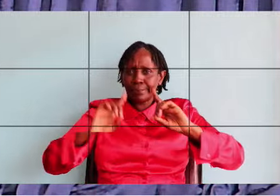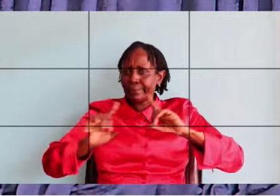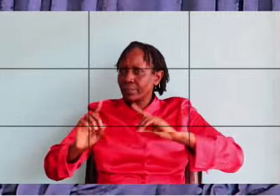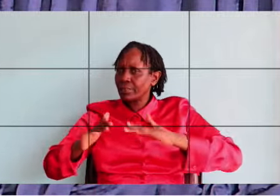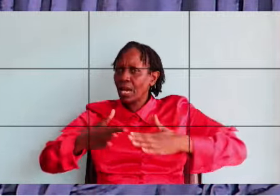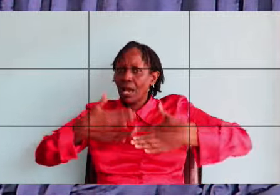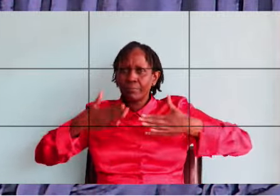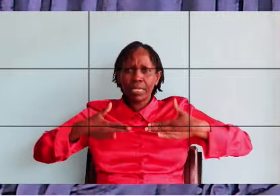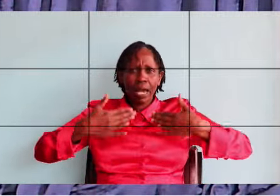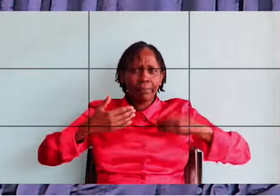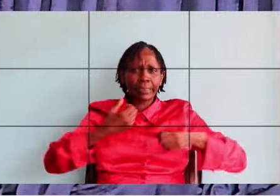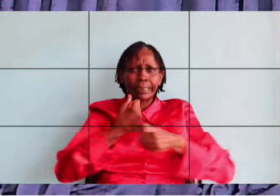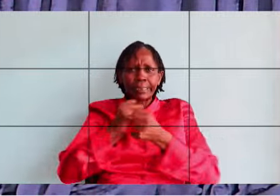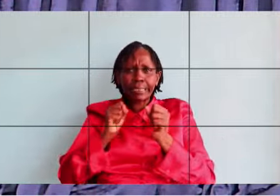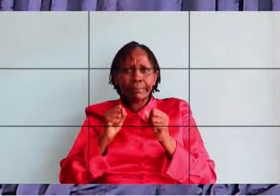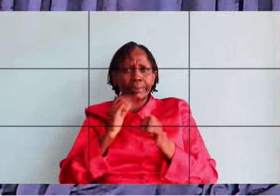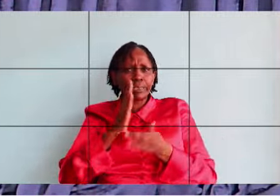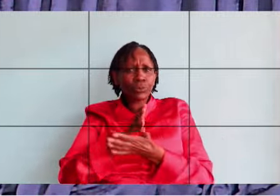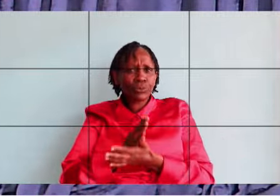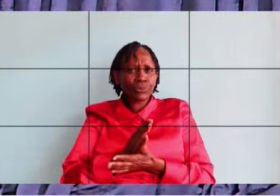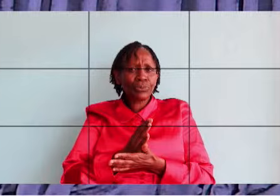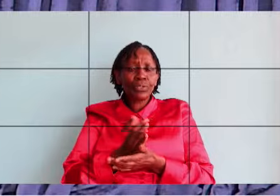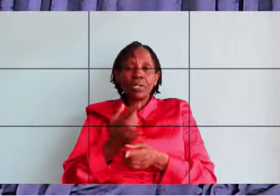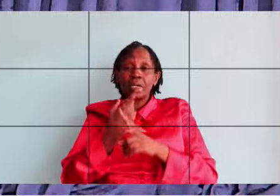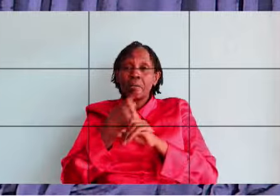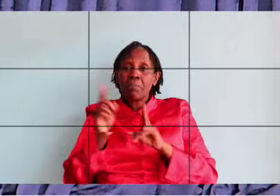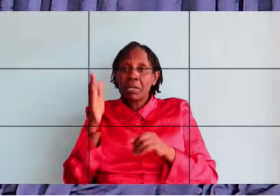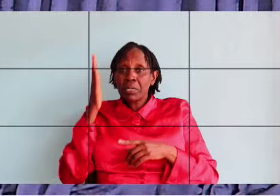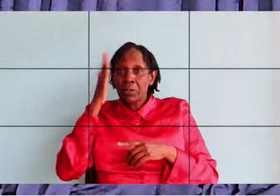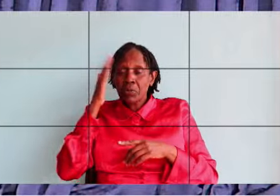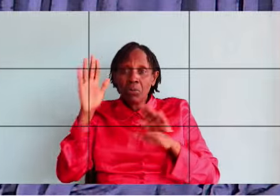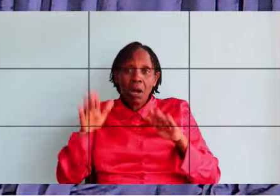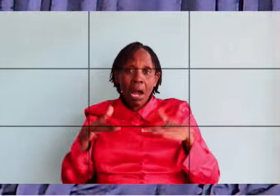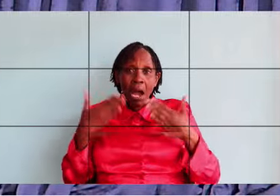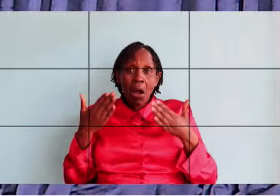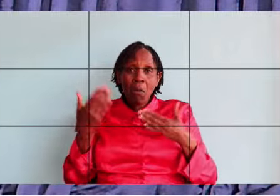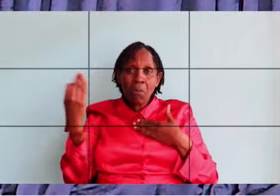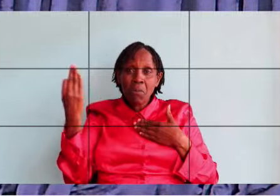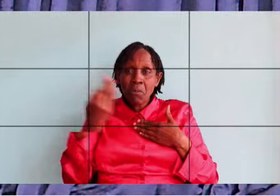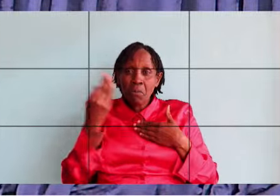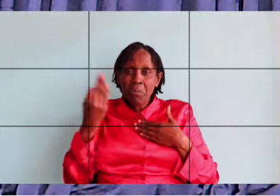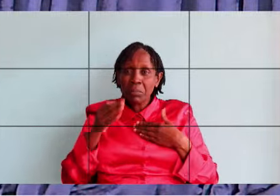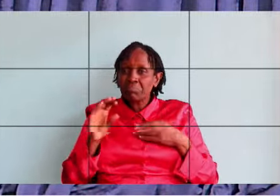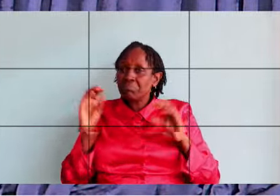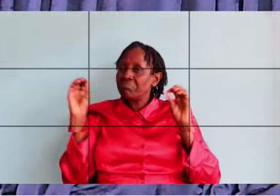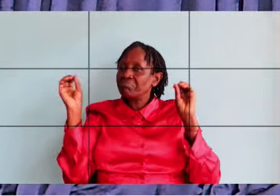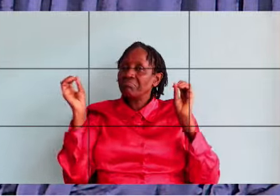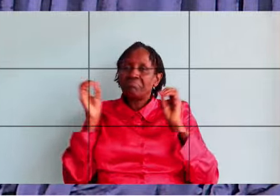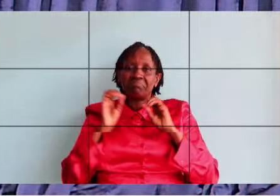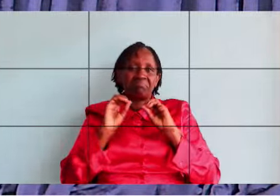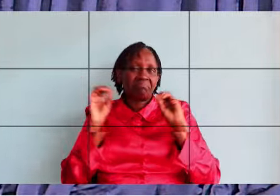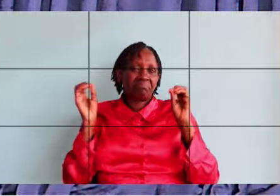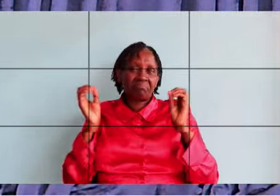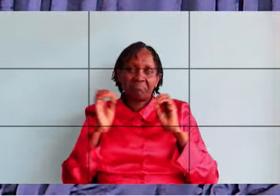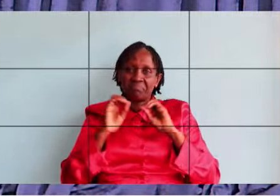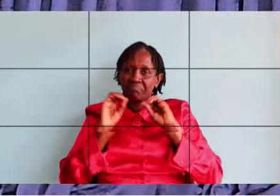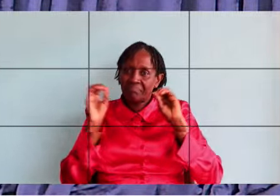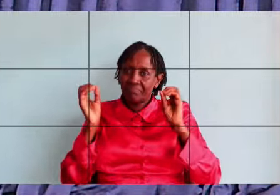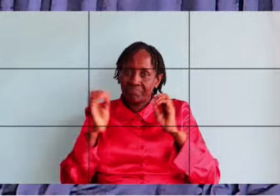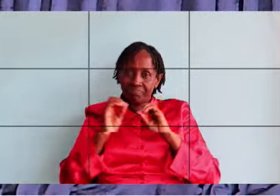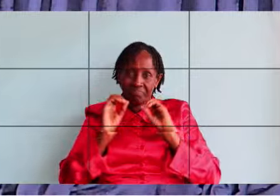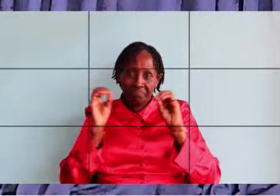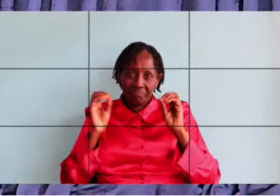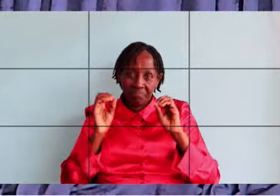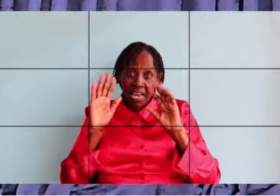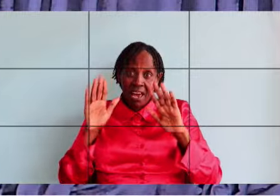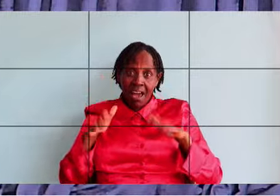can you imagine? Like 7 out of 10 don't know how I can start a relationship, for instance, and a conversation